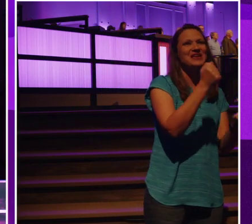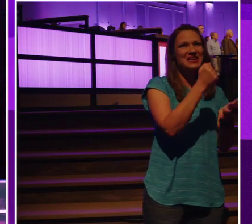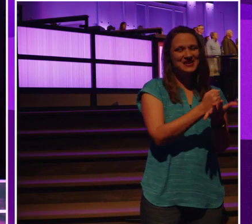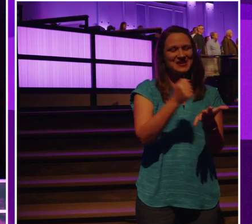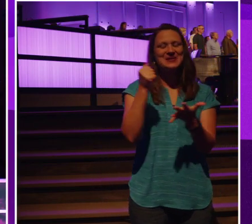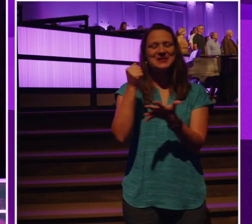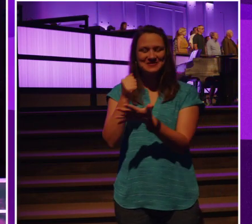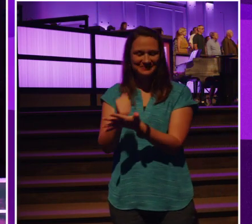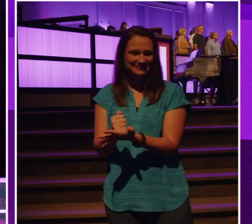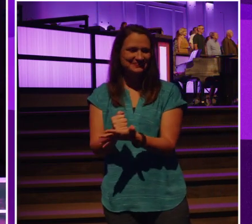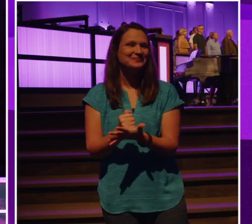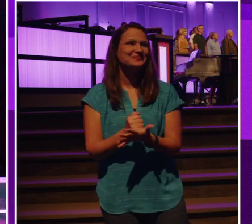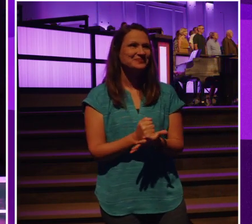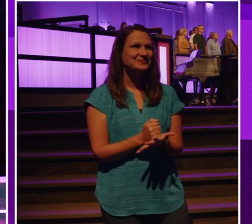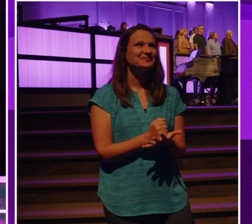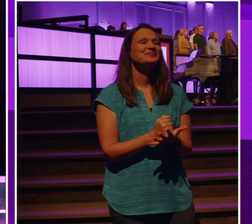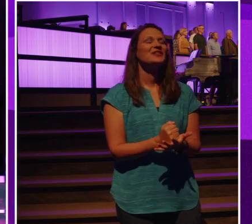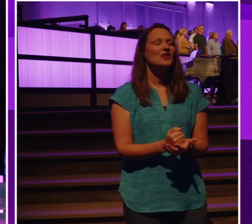Please sing, sing it with us.